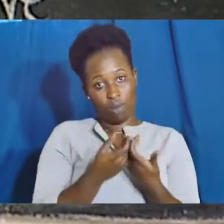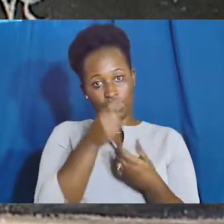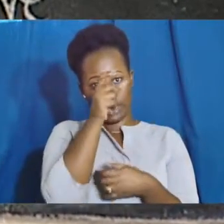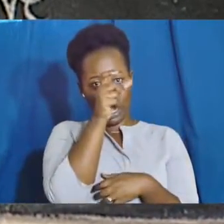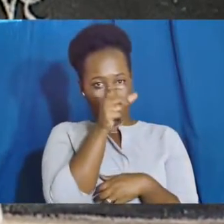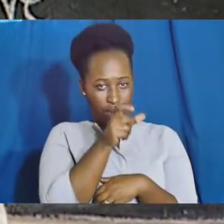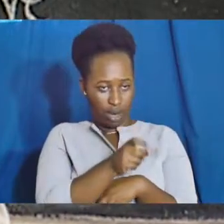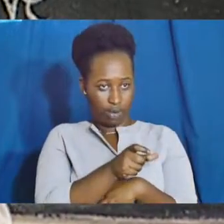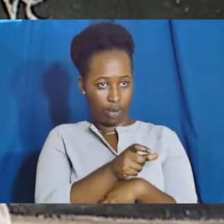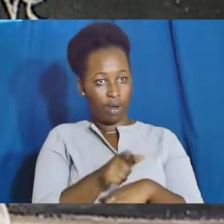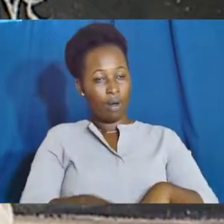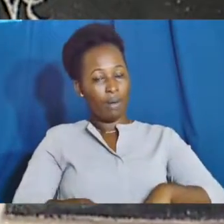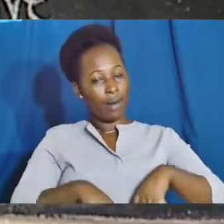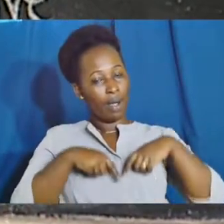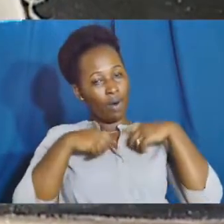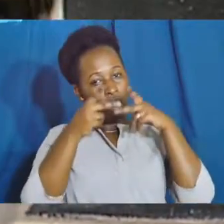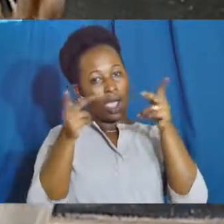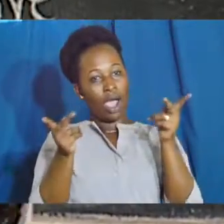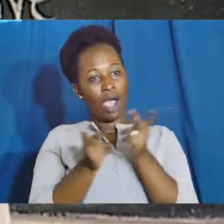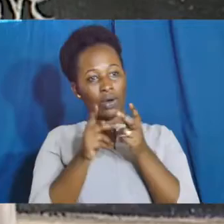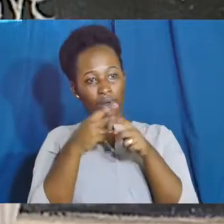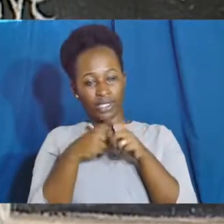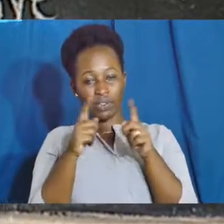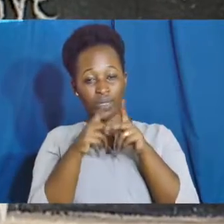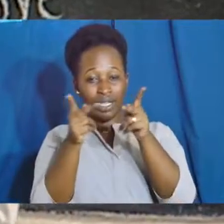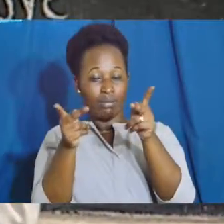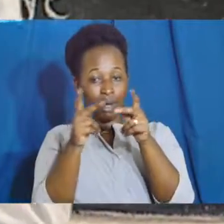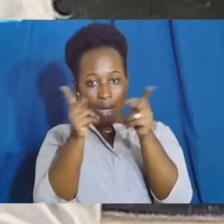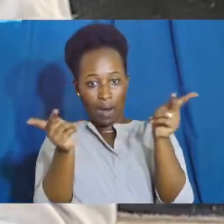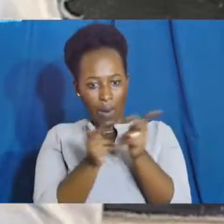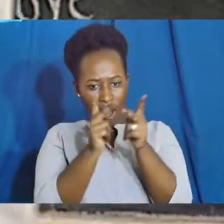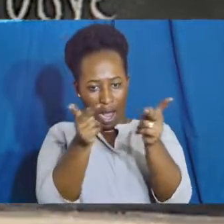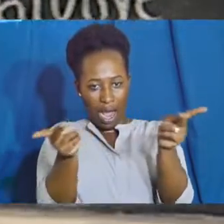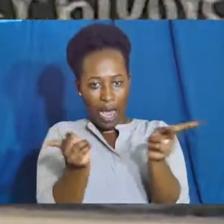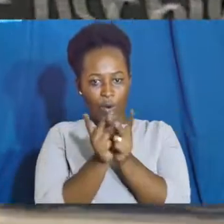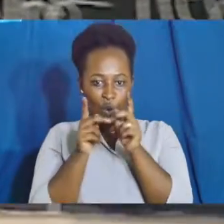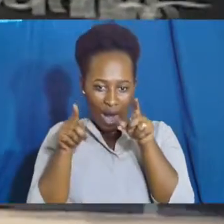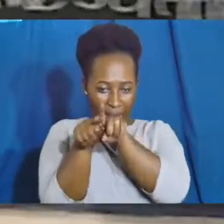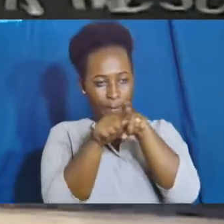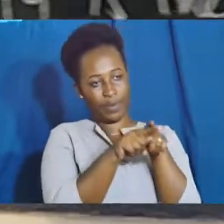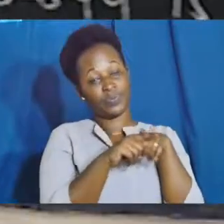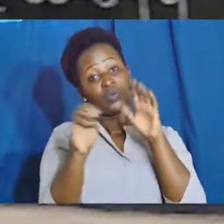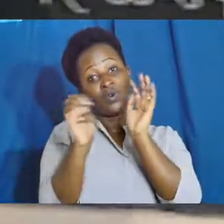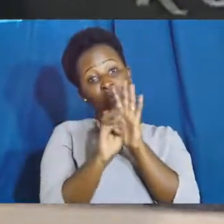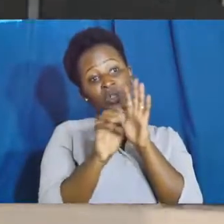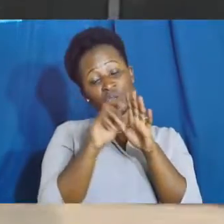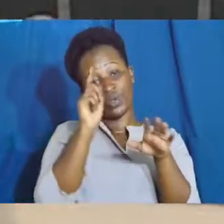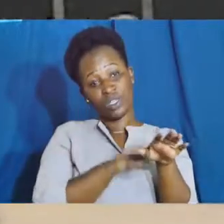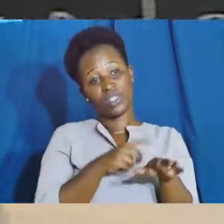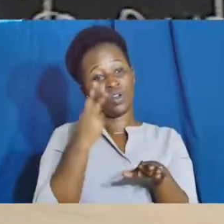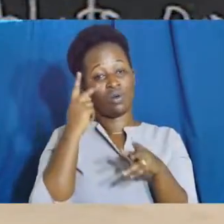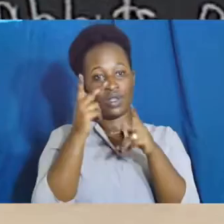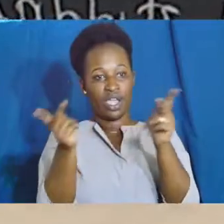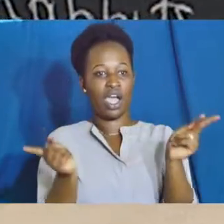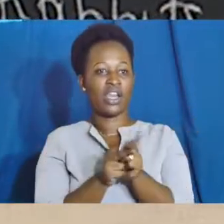same habitat, in the same place. Take an example. When we find a place, like you see